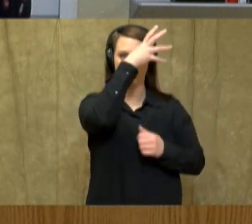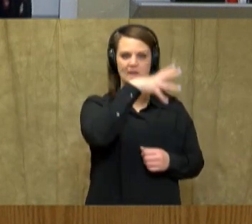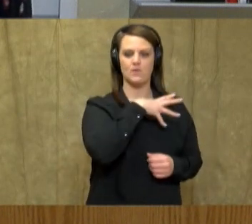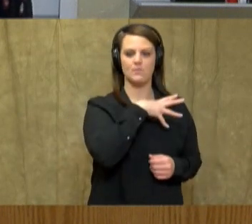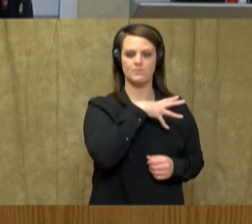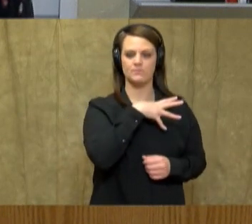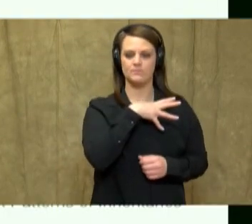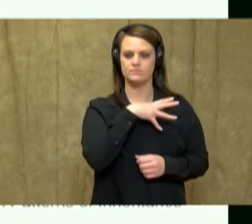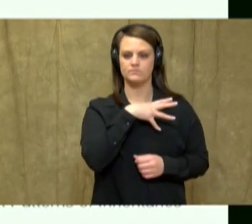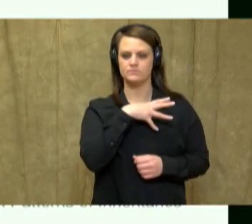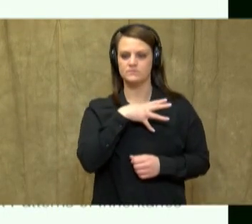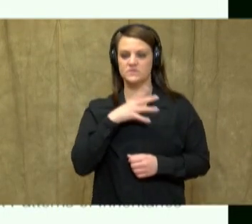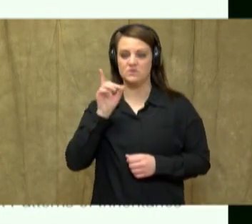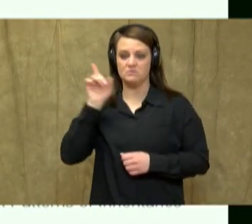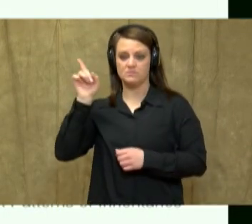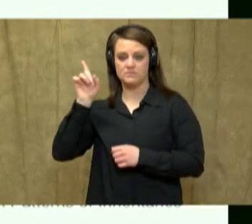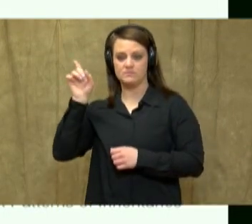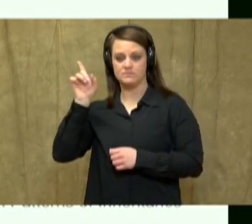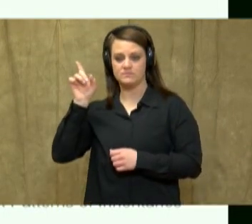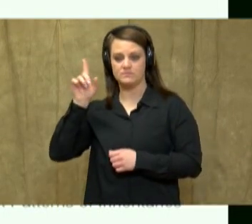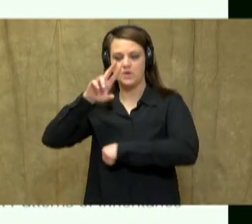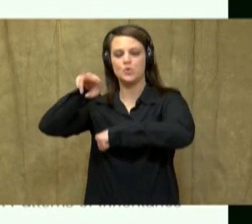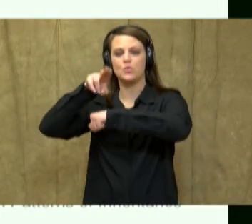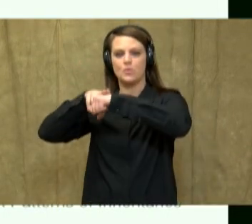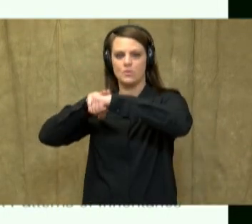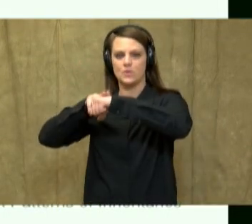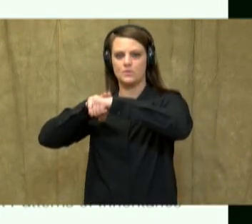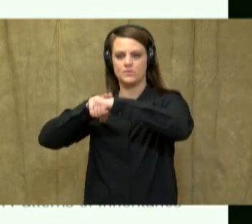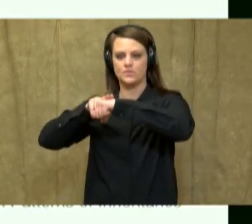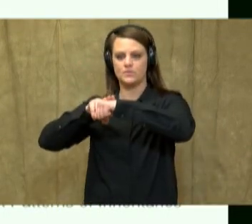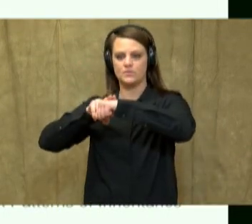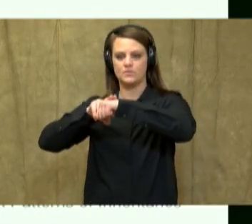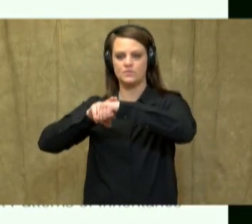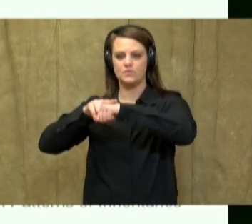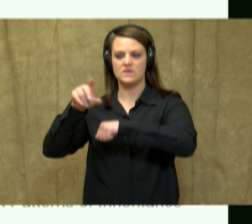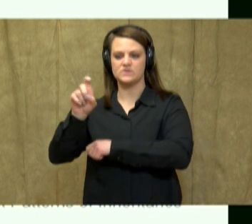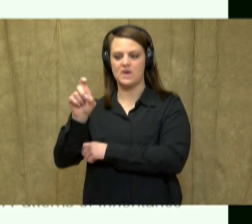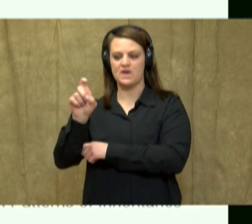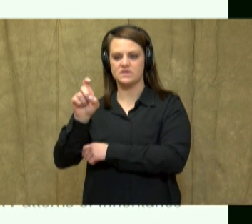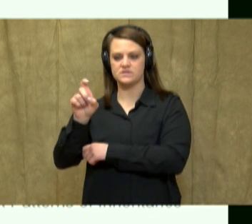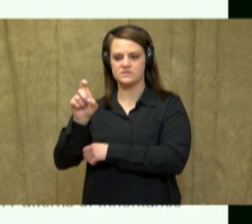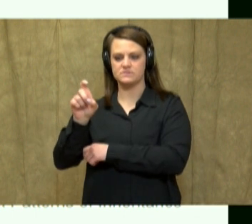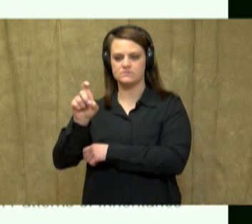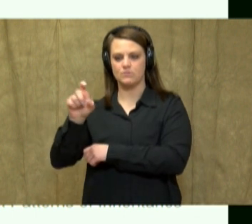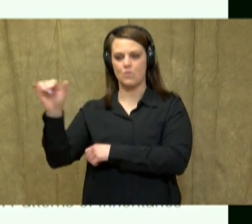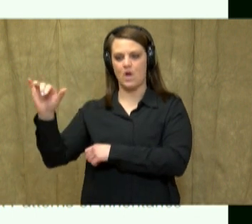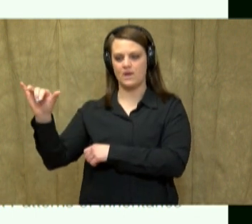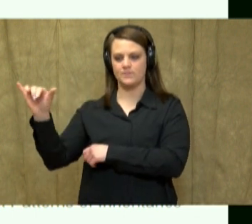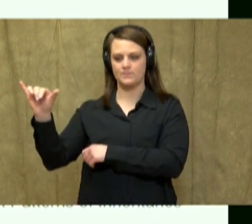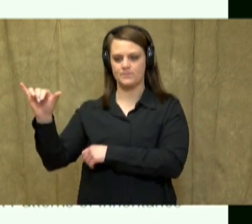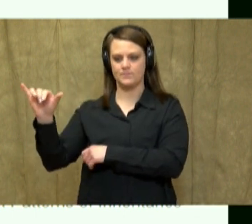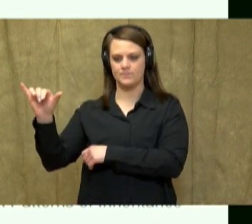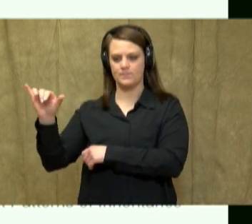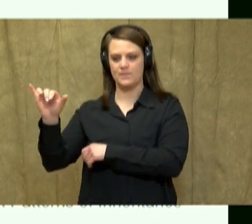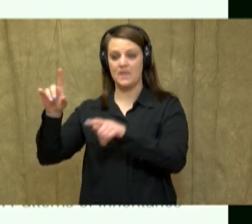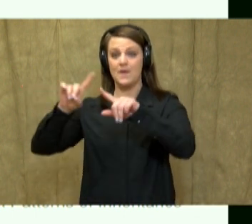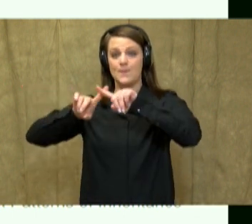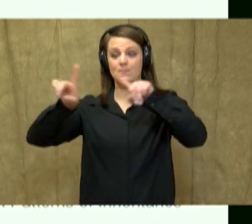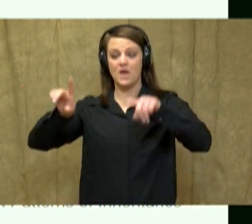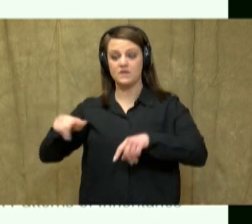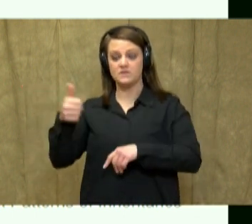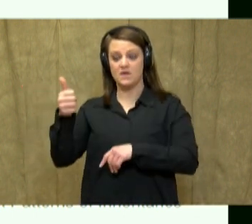like this male is normal, so he is X. I'm going to use a capital H for normal, Y. However, this